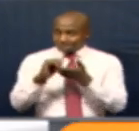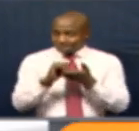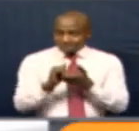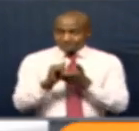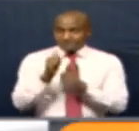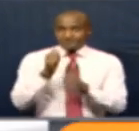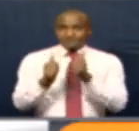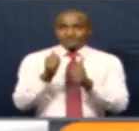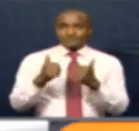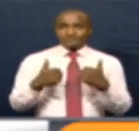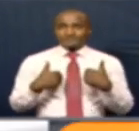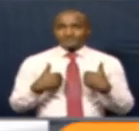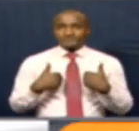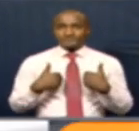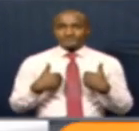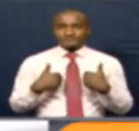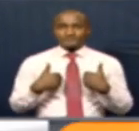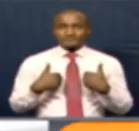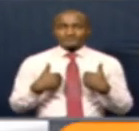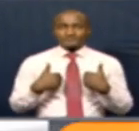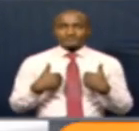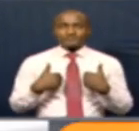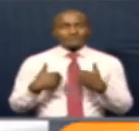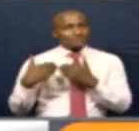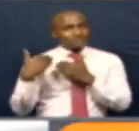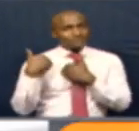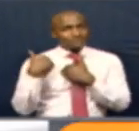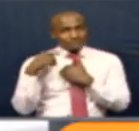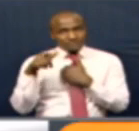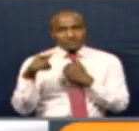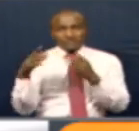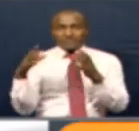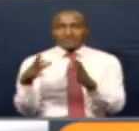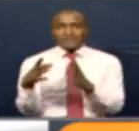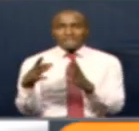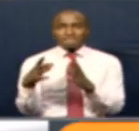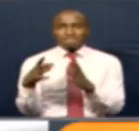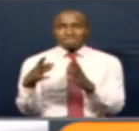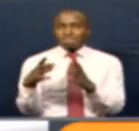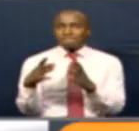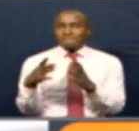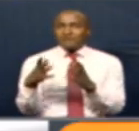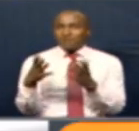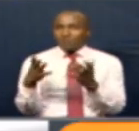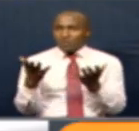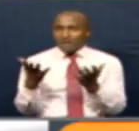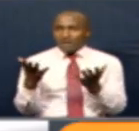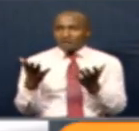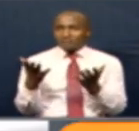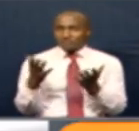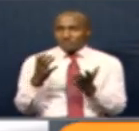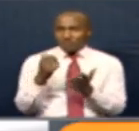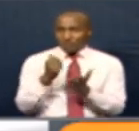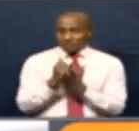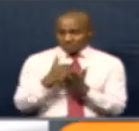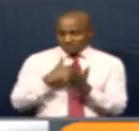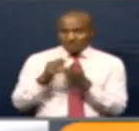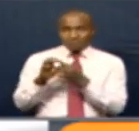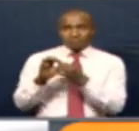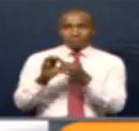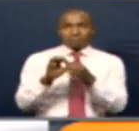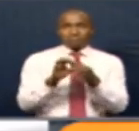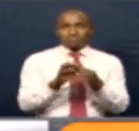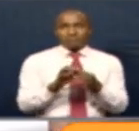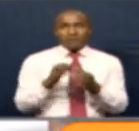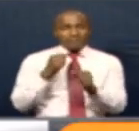have. The role of this team here is we are back office. Mm-hmm. I coordinate. My job